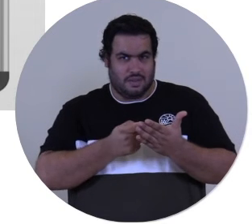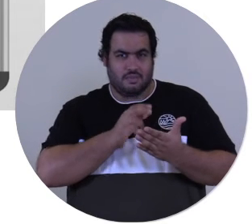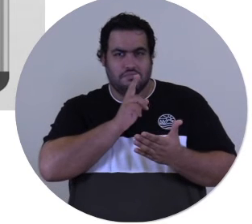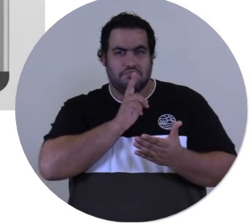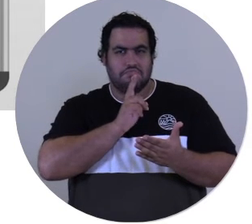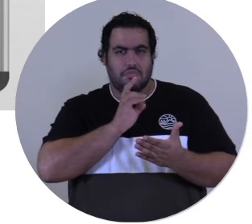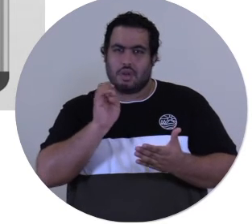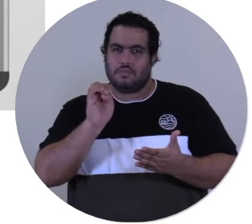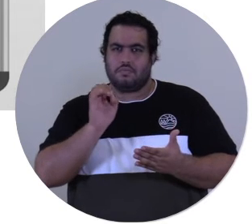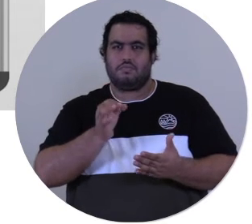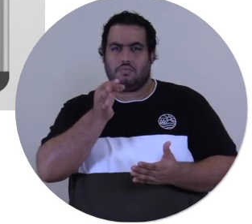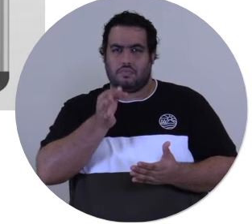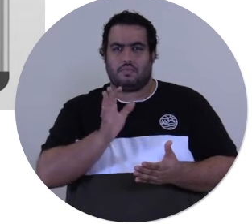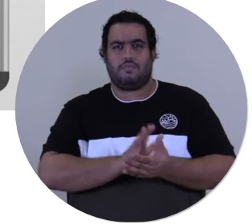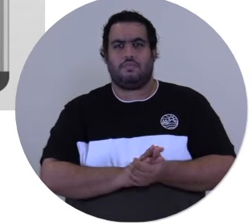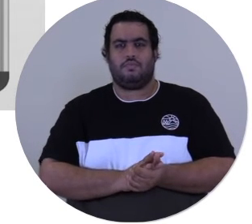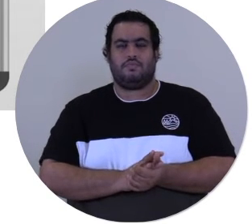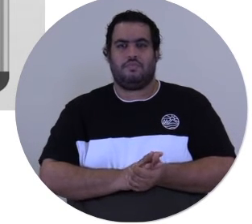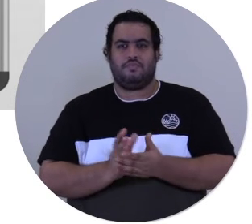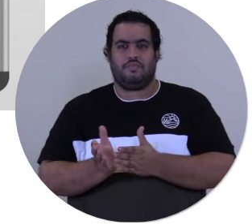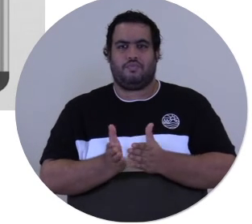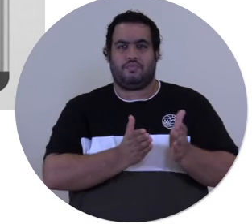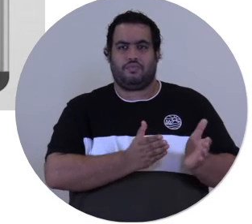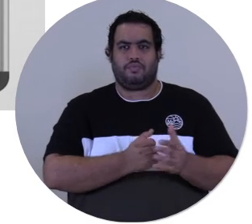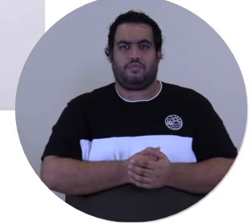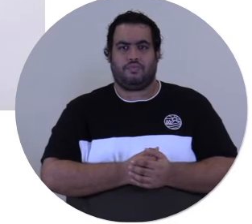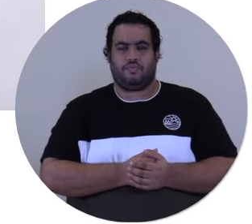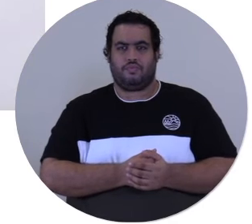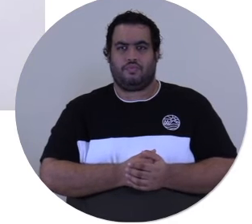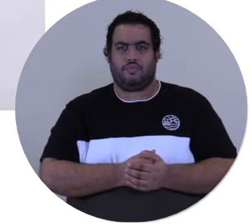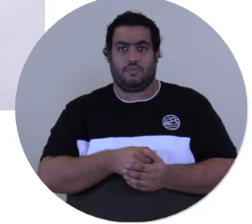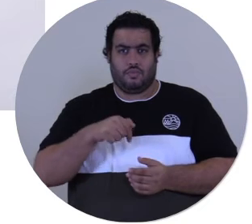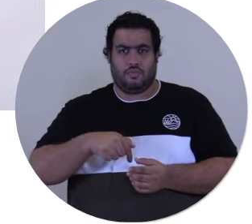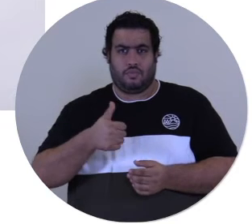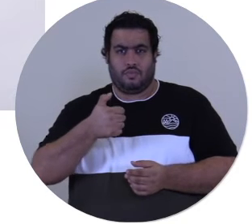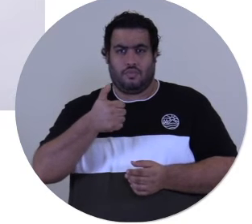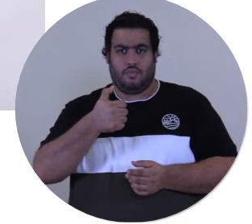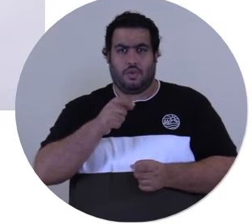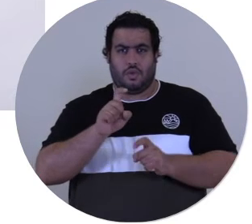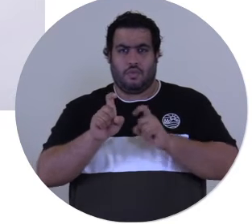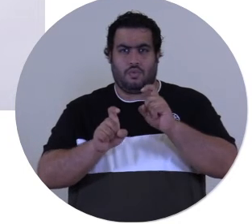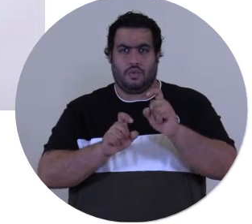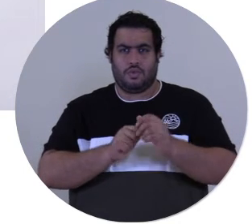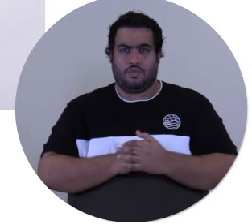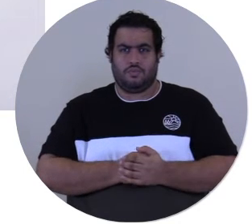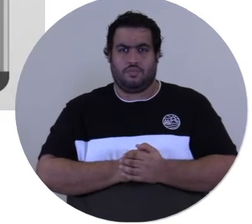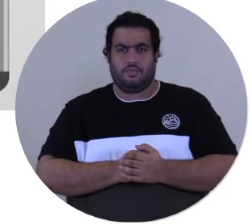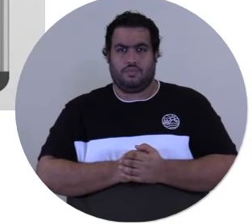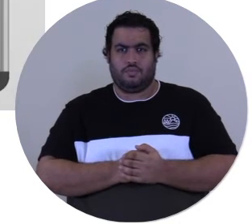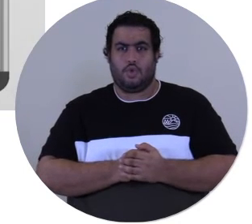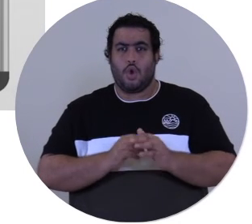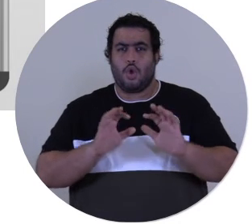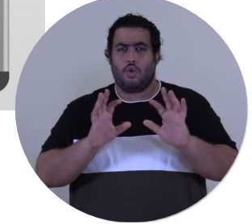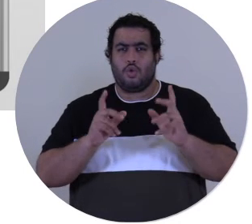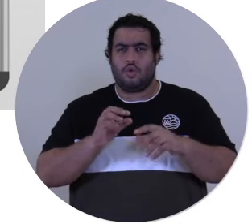handwriting and spelling and revise your answers. This is the first question to introduce the unit.